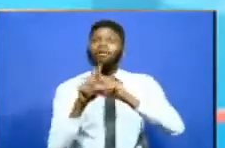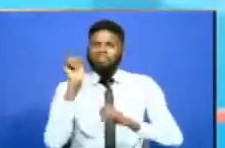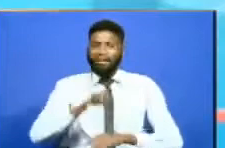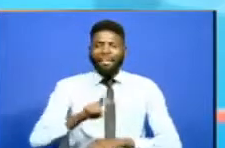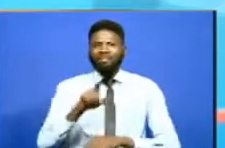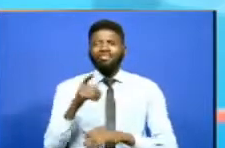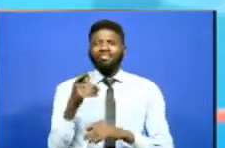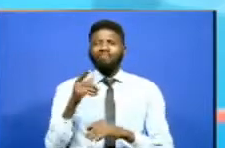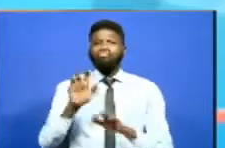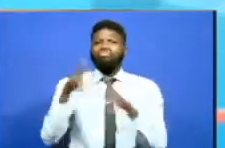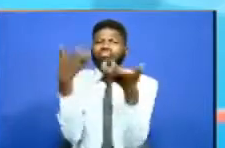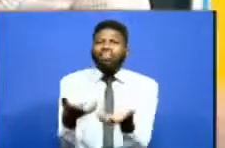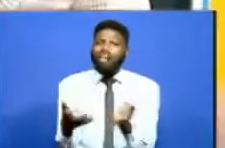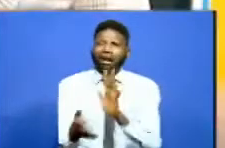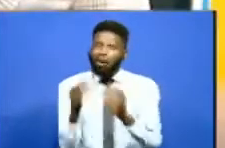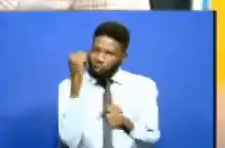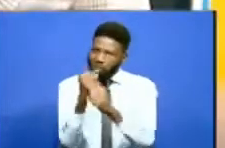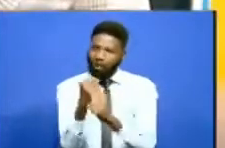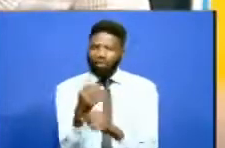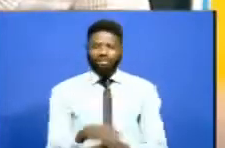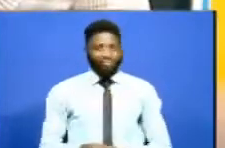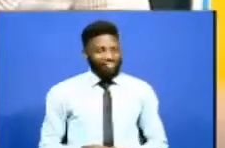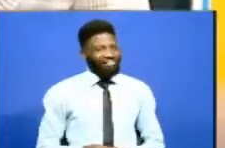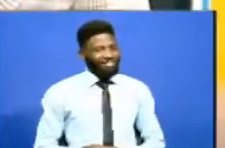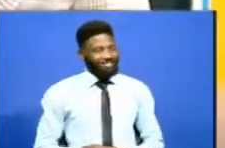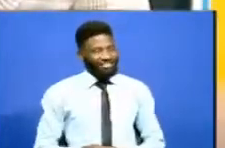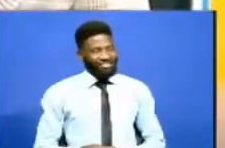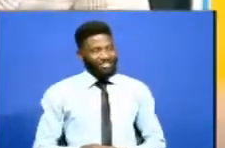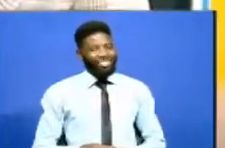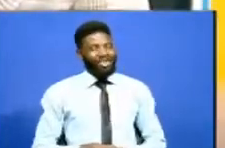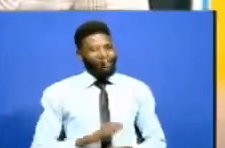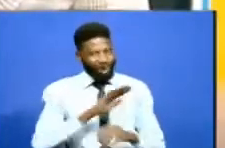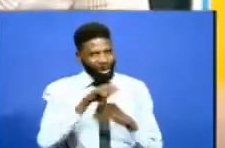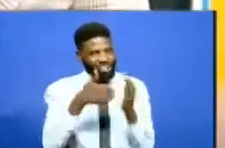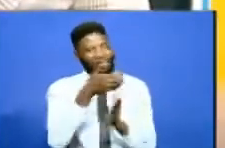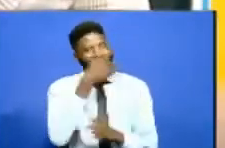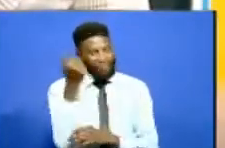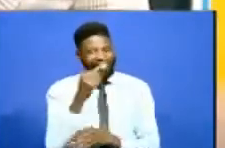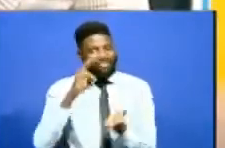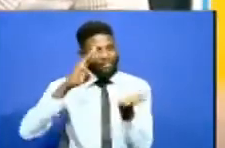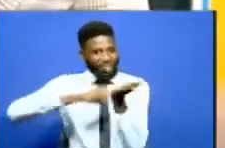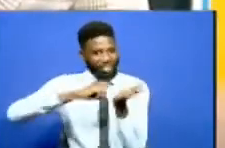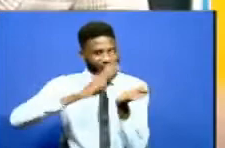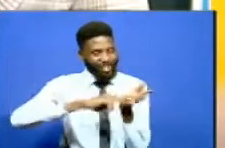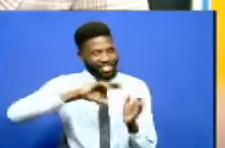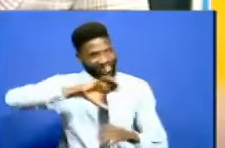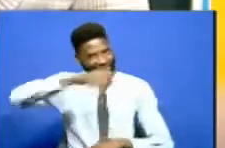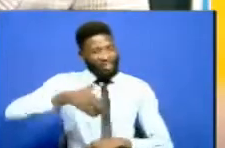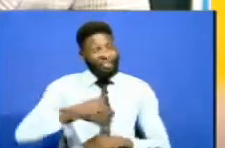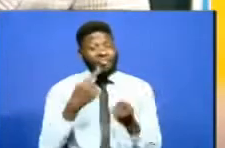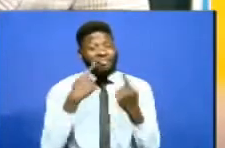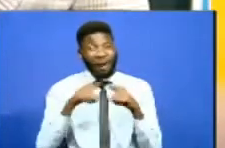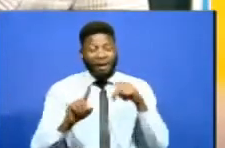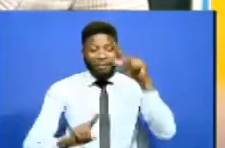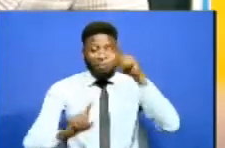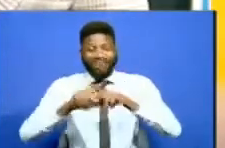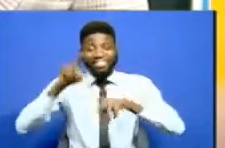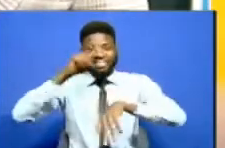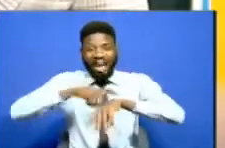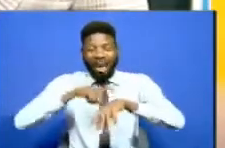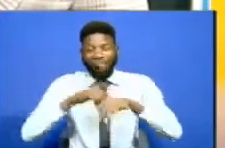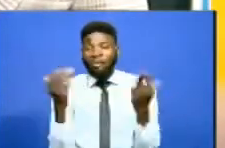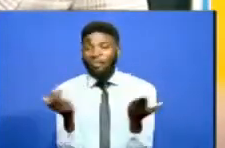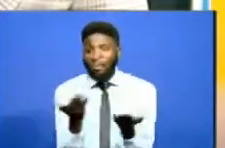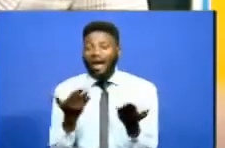right. Yes. All the best with that, by the way. All the best with that in Migori County. But it's coming at a time when there seems to be